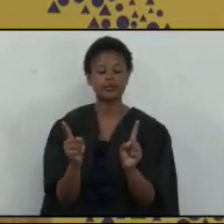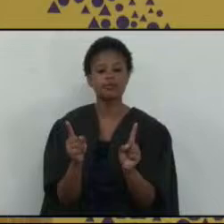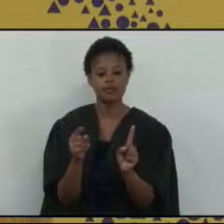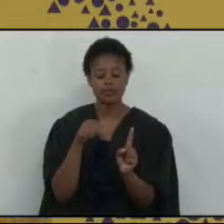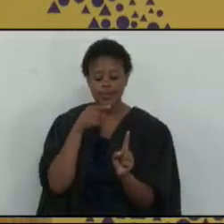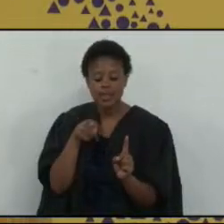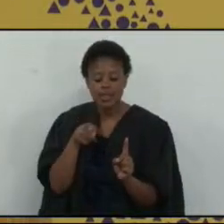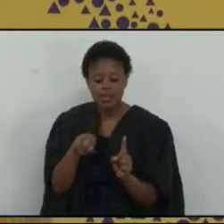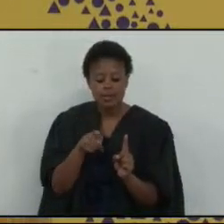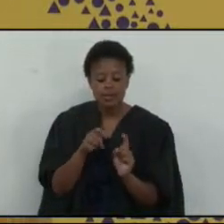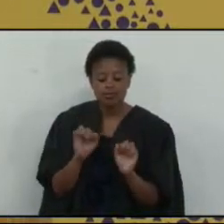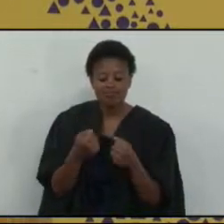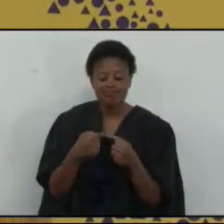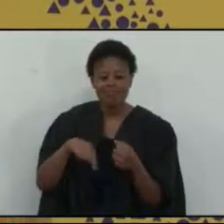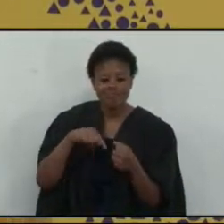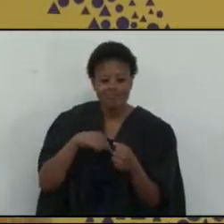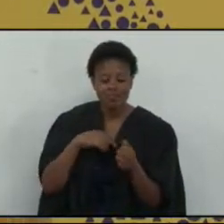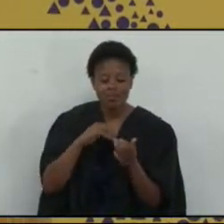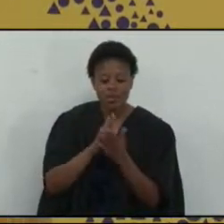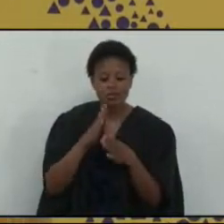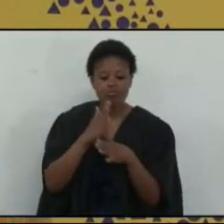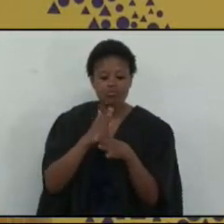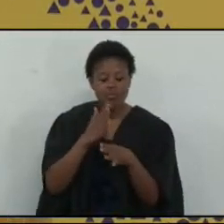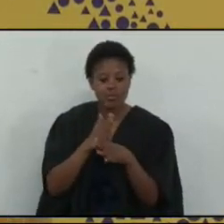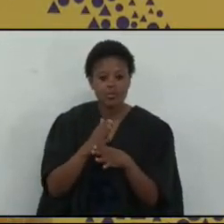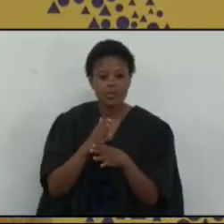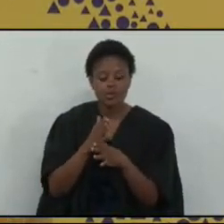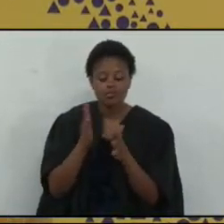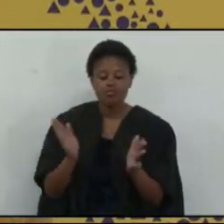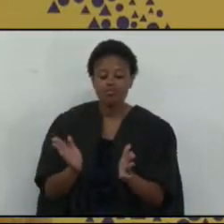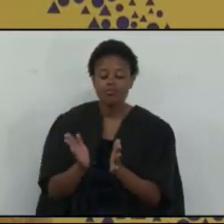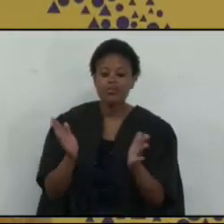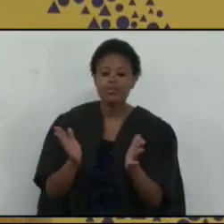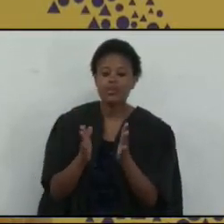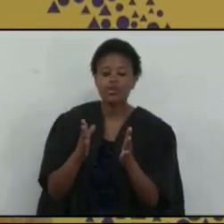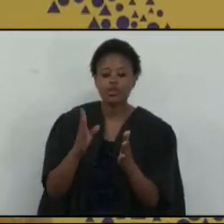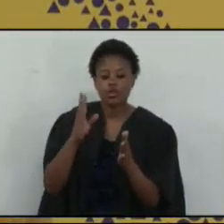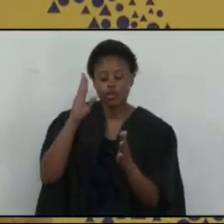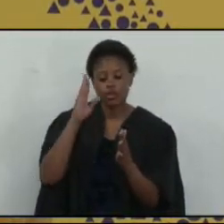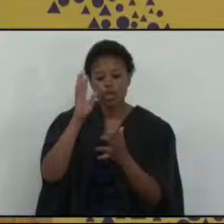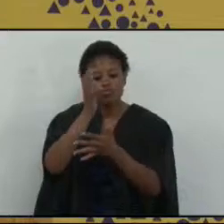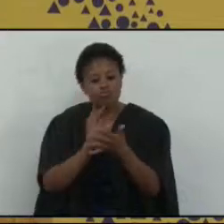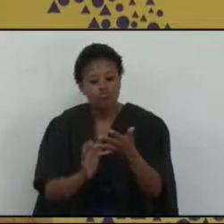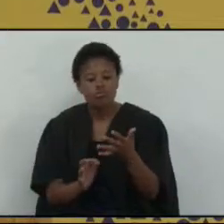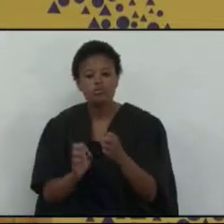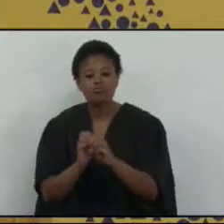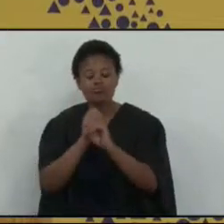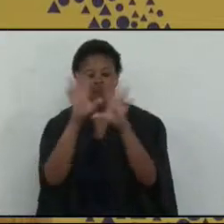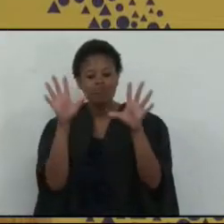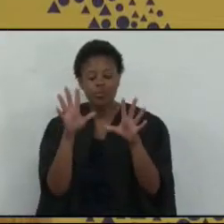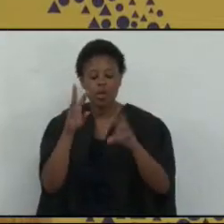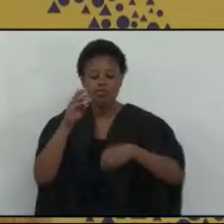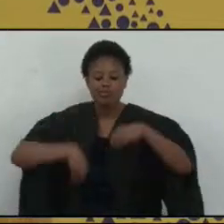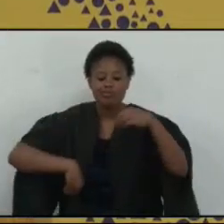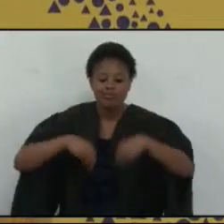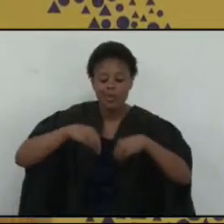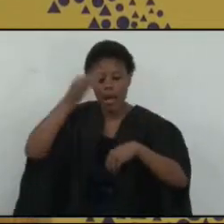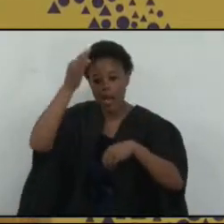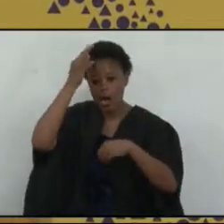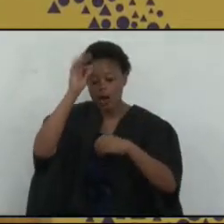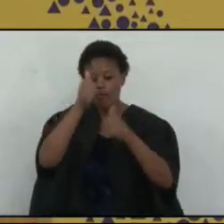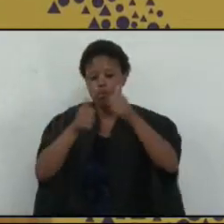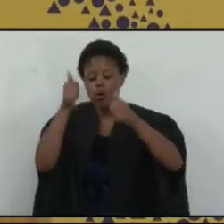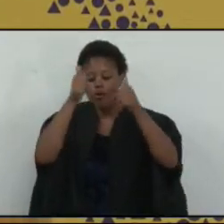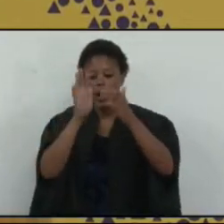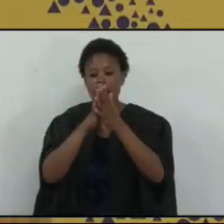drive that led me and a couple of colleagues to relentlessly pursue a series of stories that exposed a network of corrupt government officials and